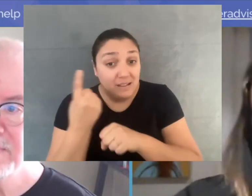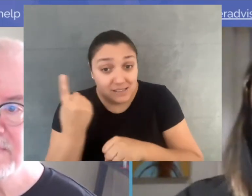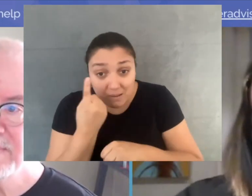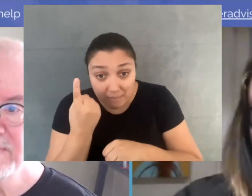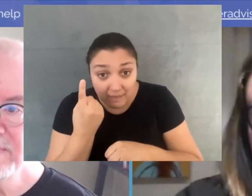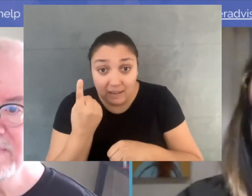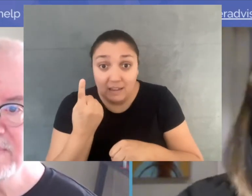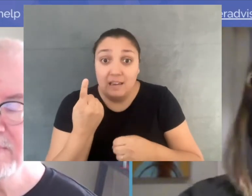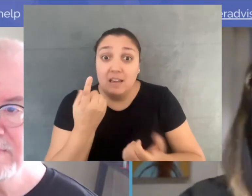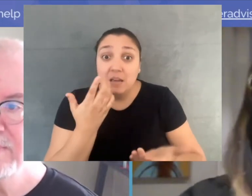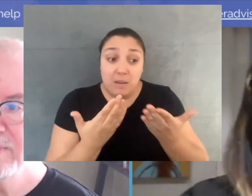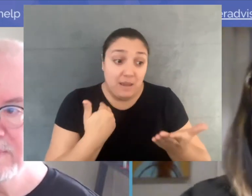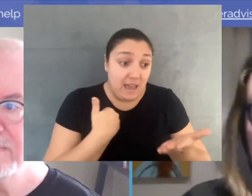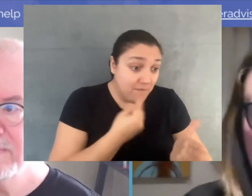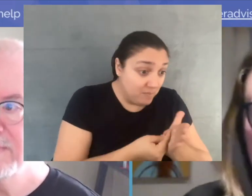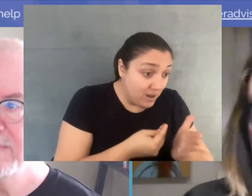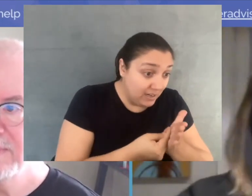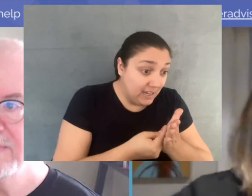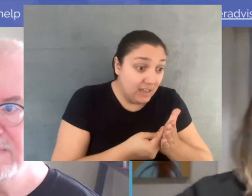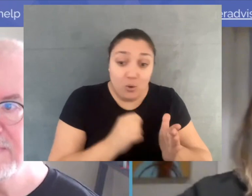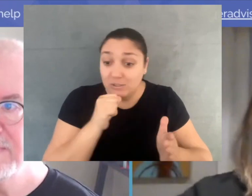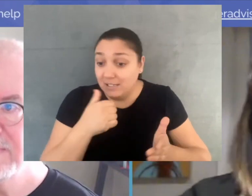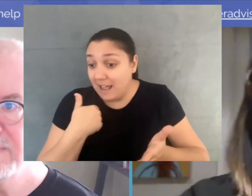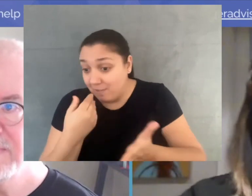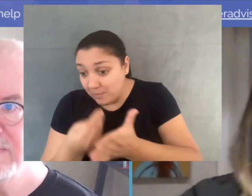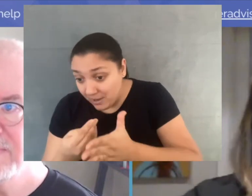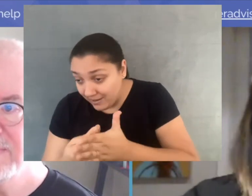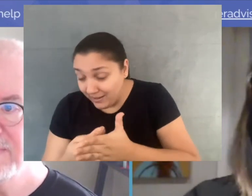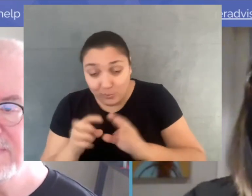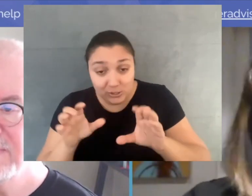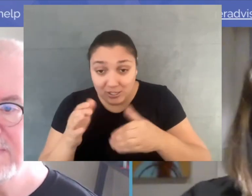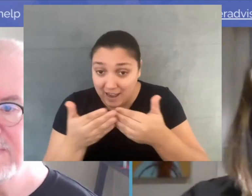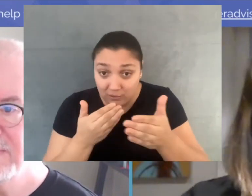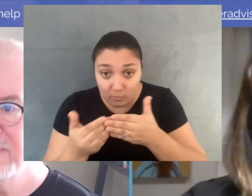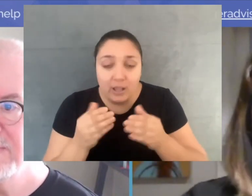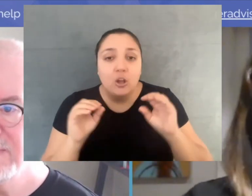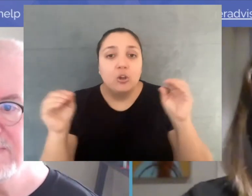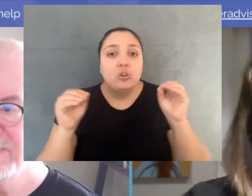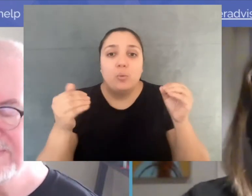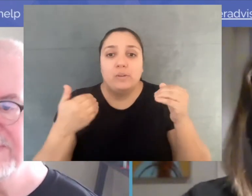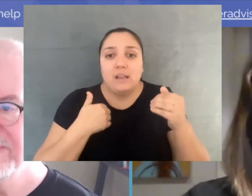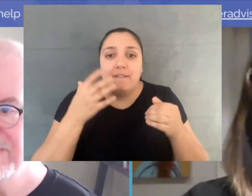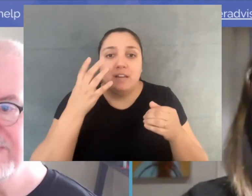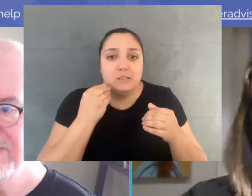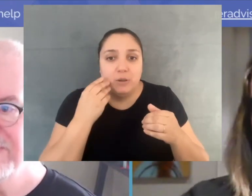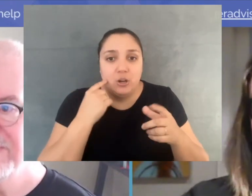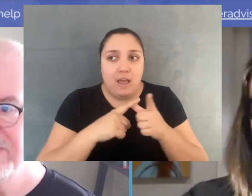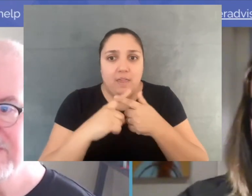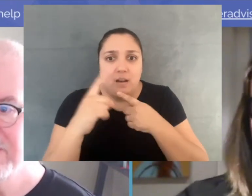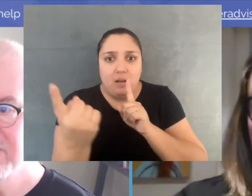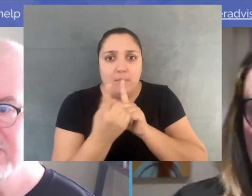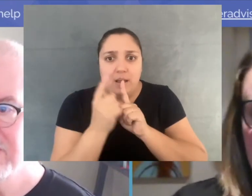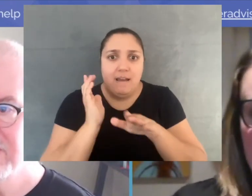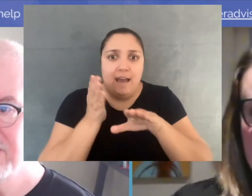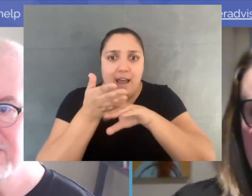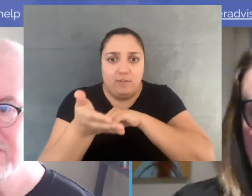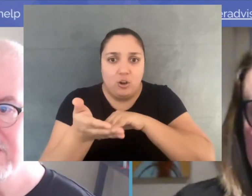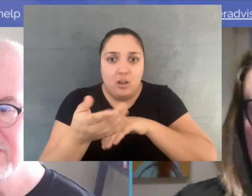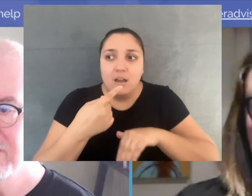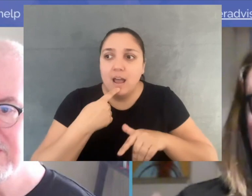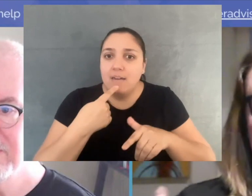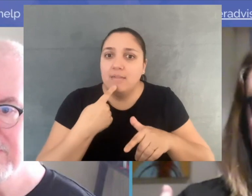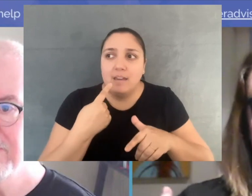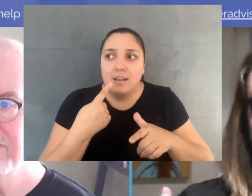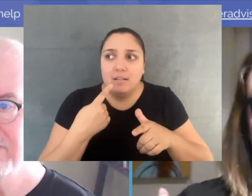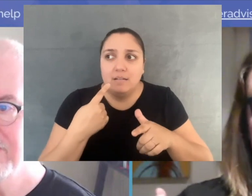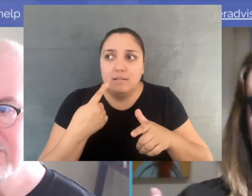made something work, figured out the money, or didn't have the money and did it anyway. Whatever we had to do, no one has ever had that experience